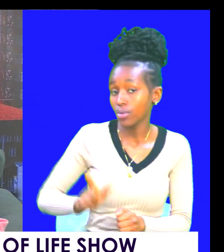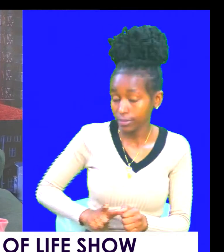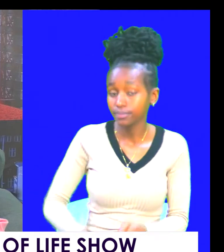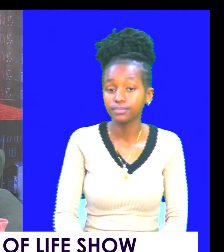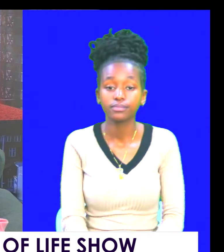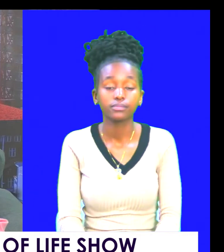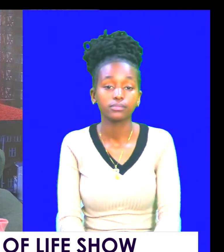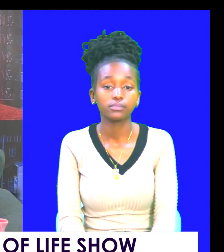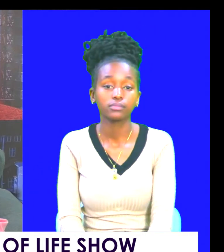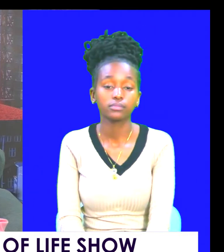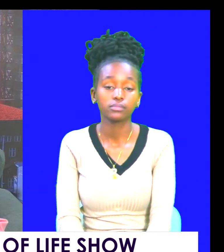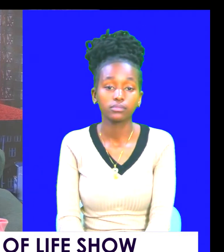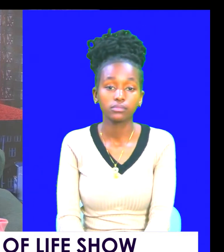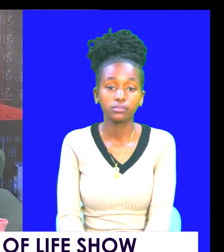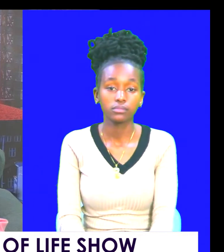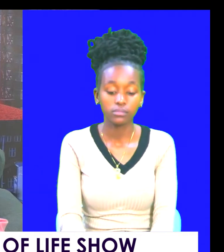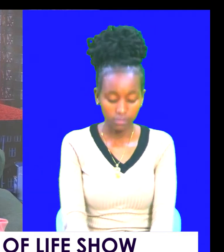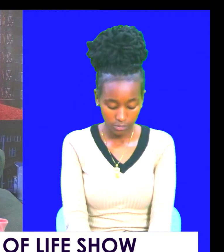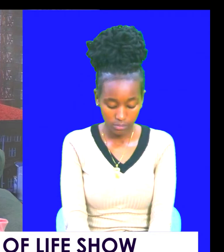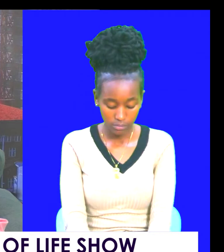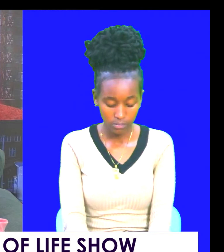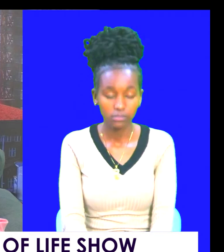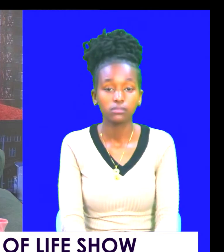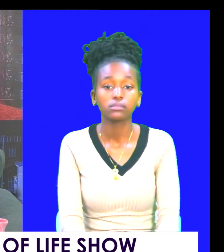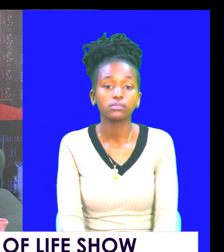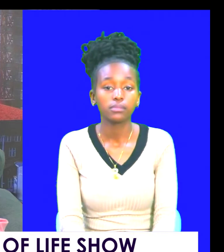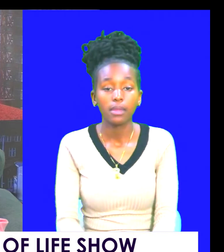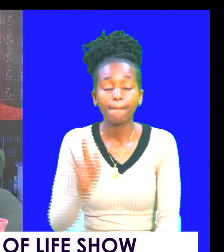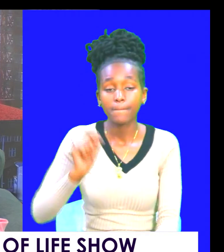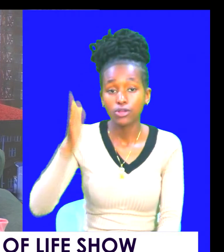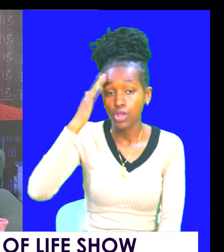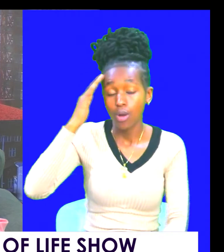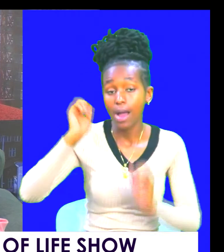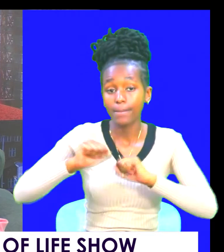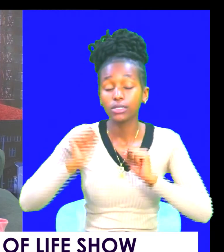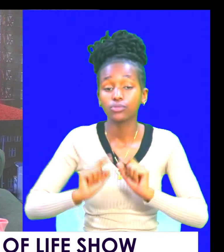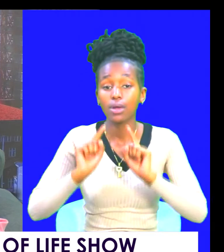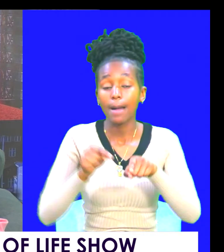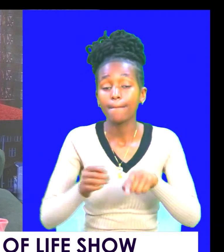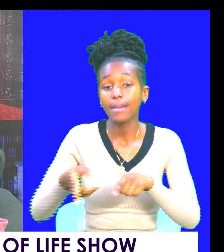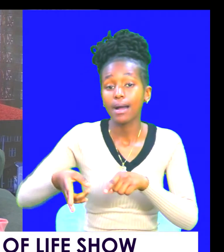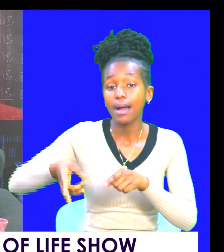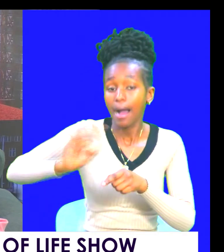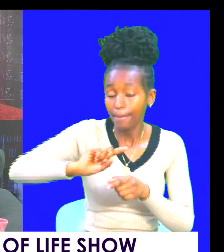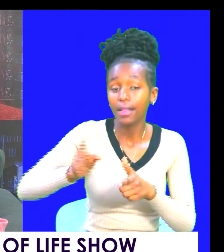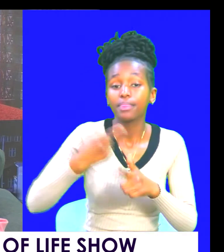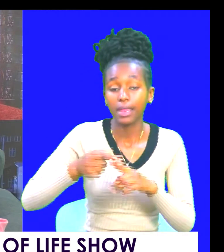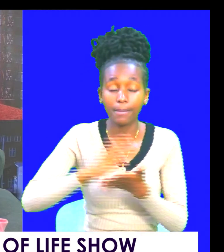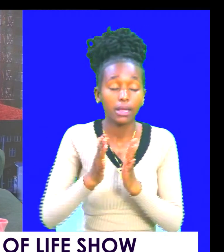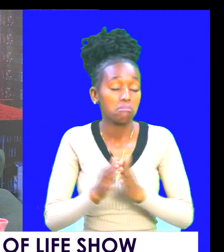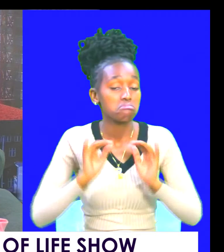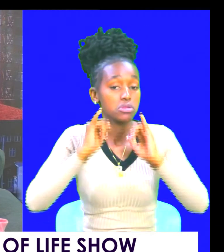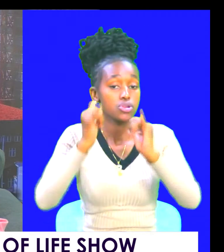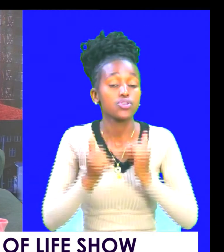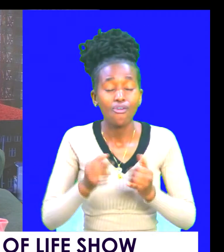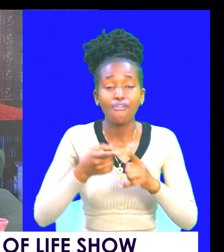the ability to come up again and be revived, out of the ashes and the depths of